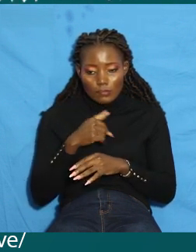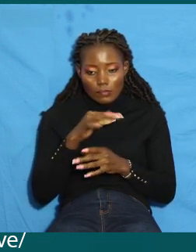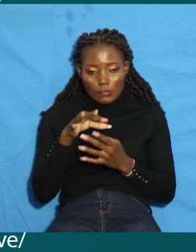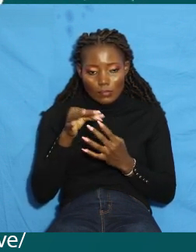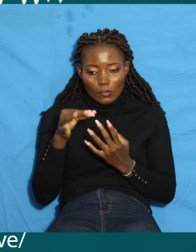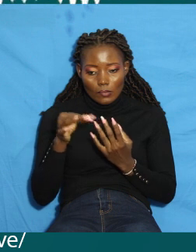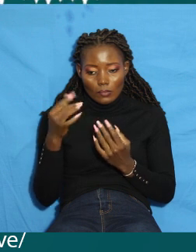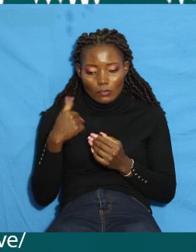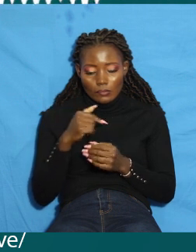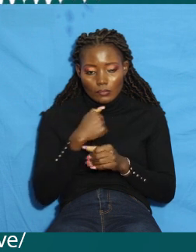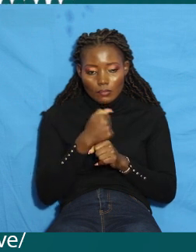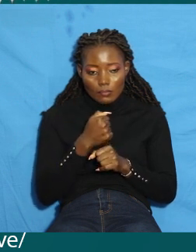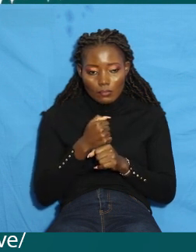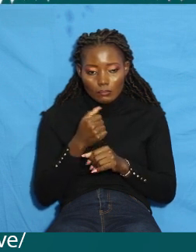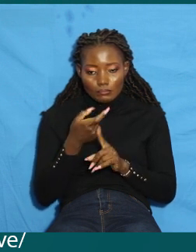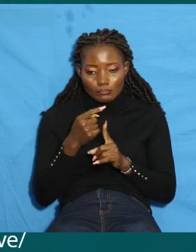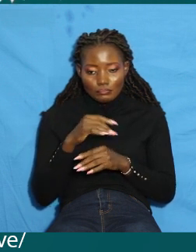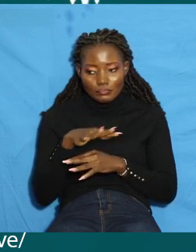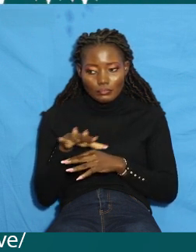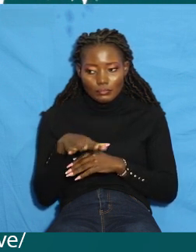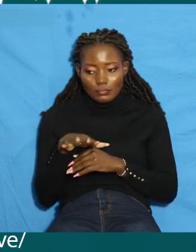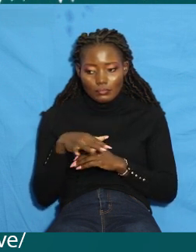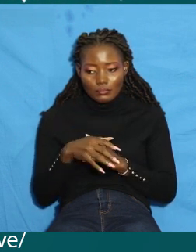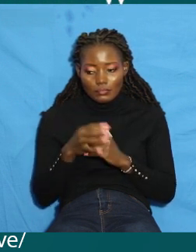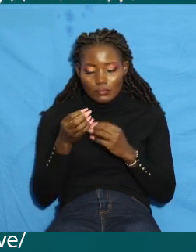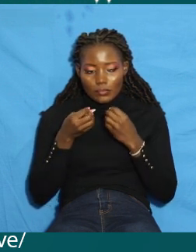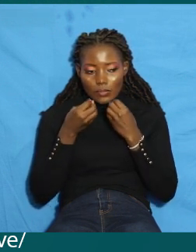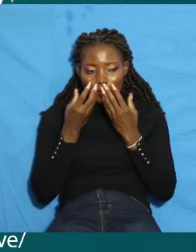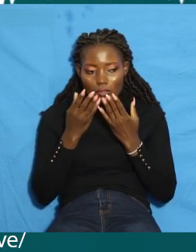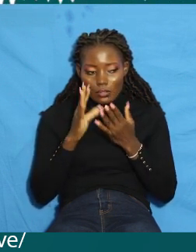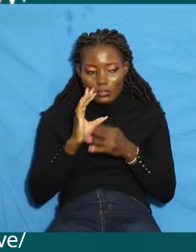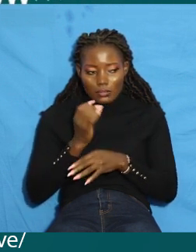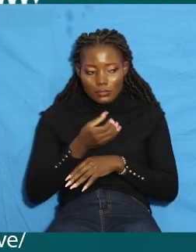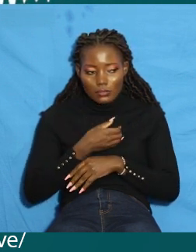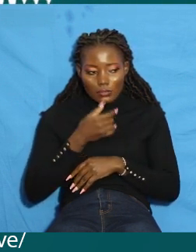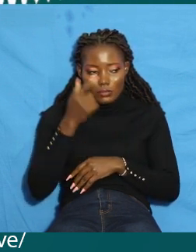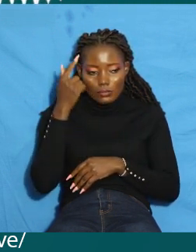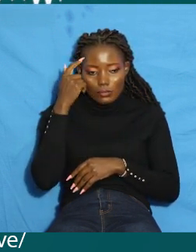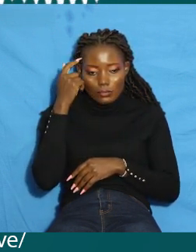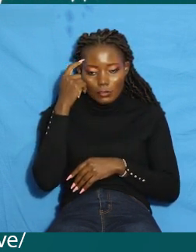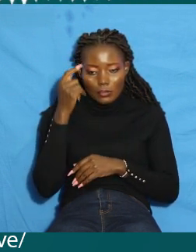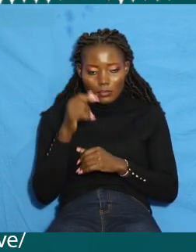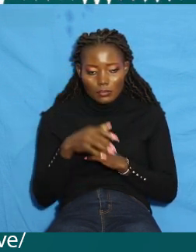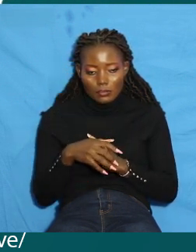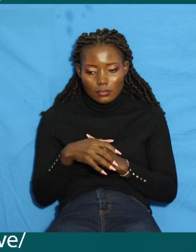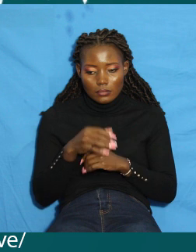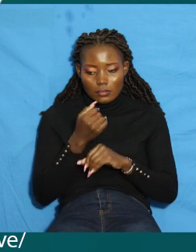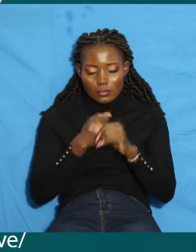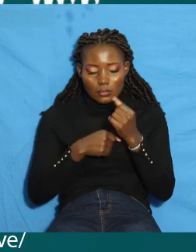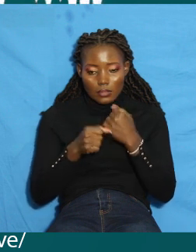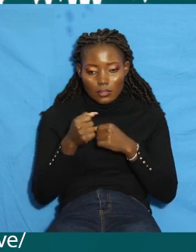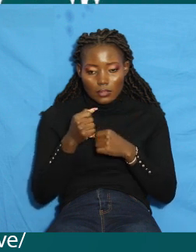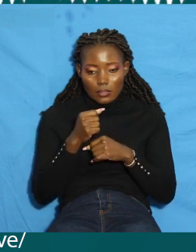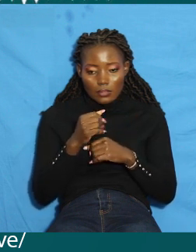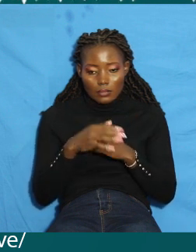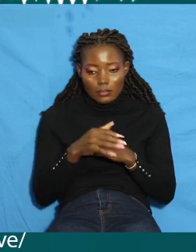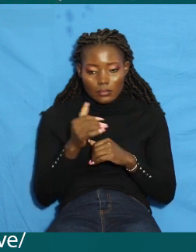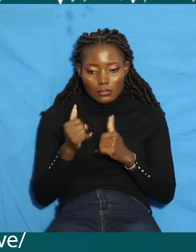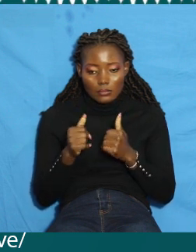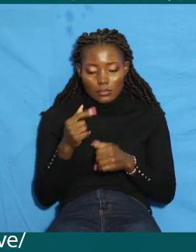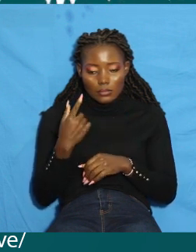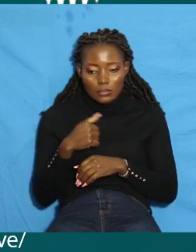we make from the environment, to inform our mind in the heart, which is our soul,